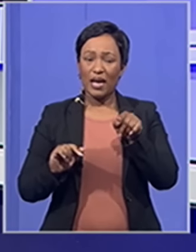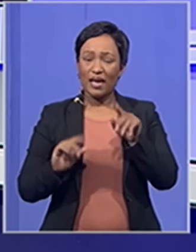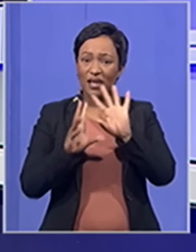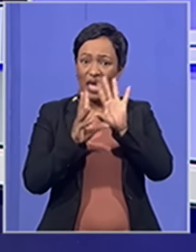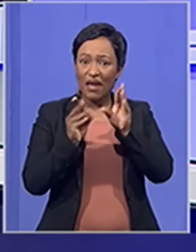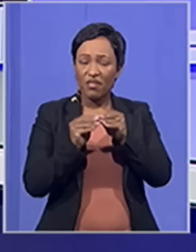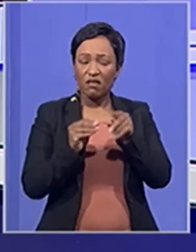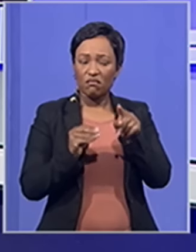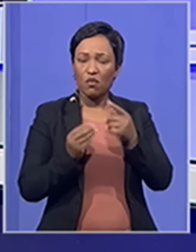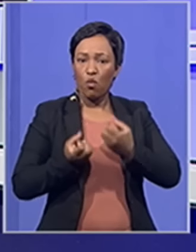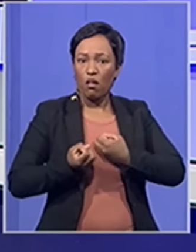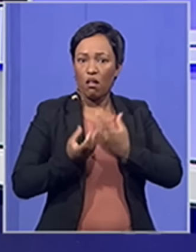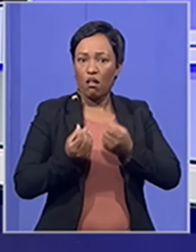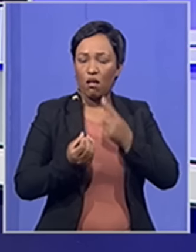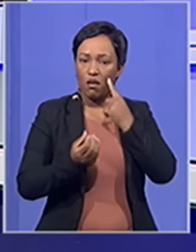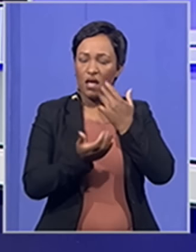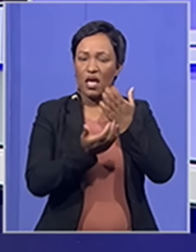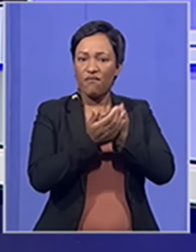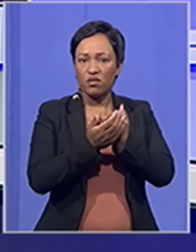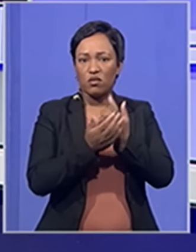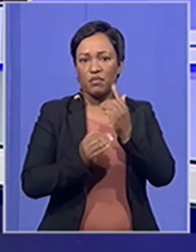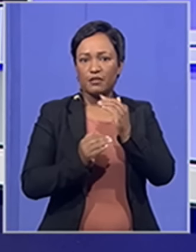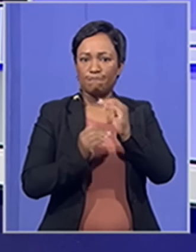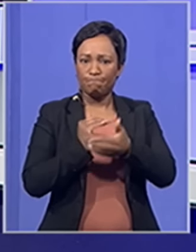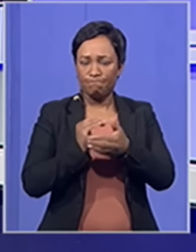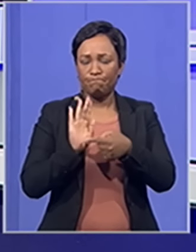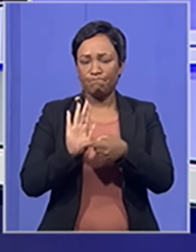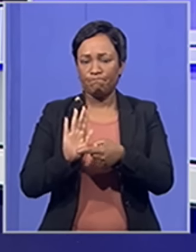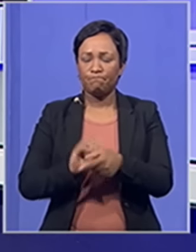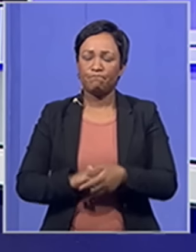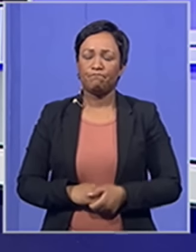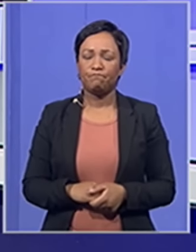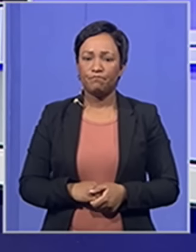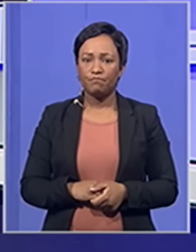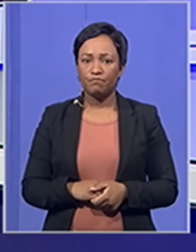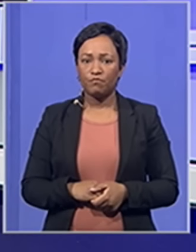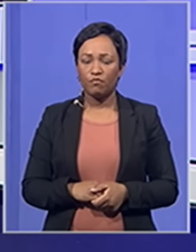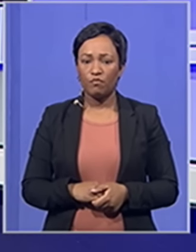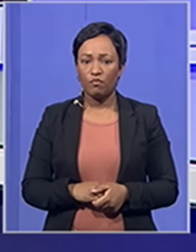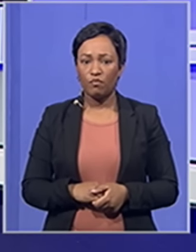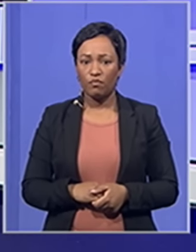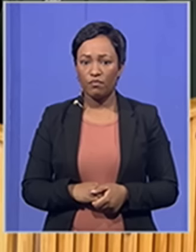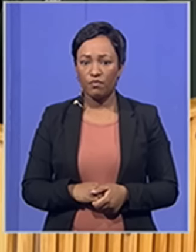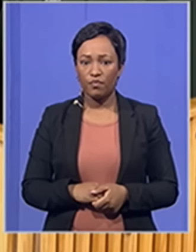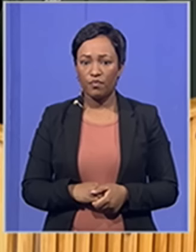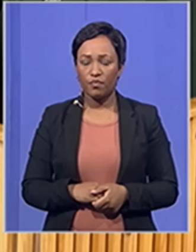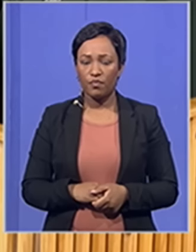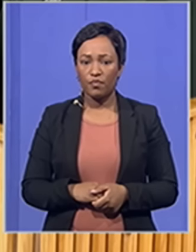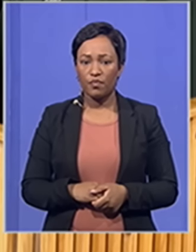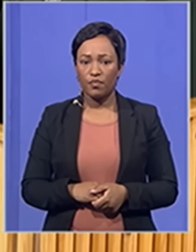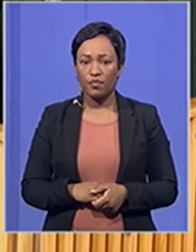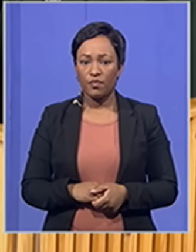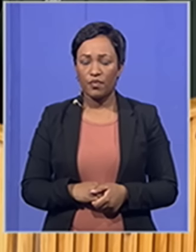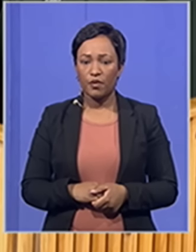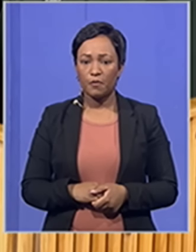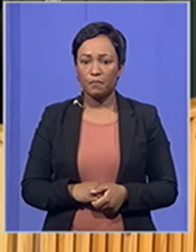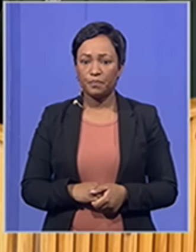e dipaki tse di latelang di ne di tshwanetse go e tlhagisa. Whether we will